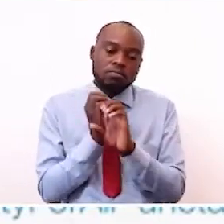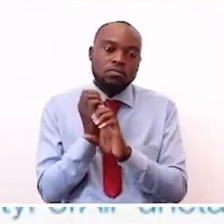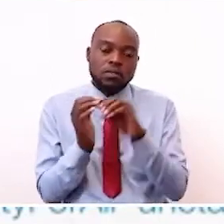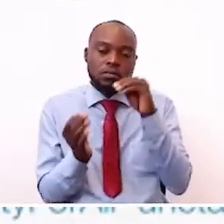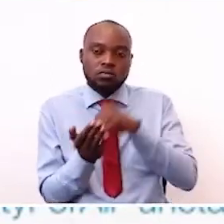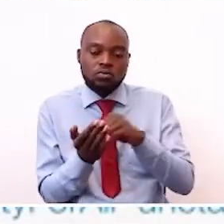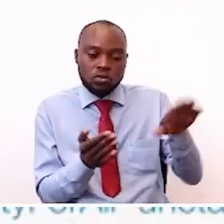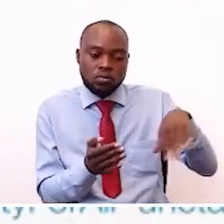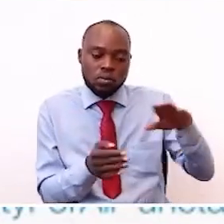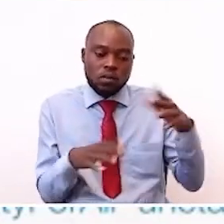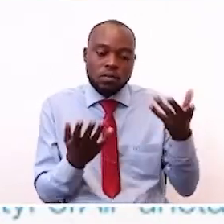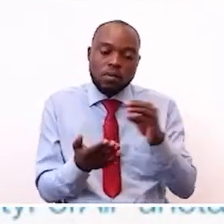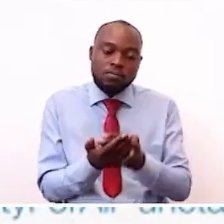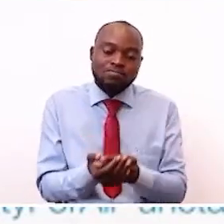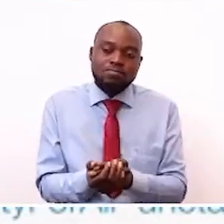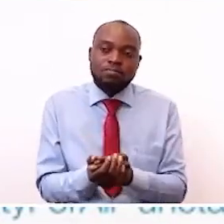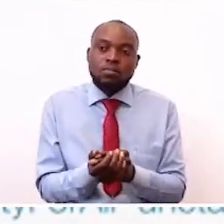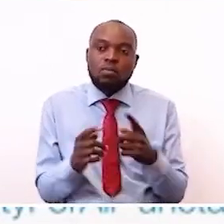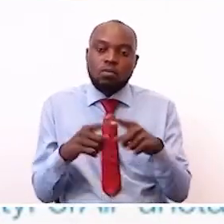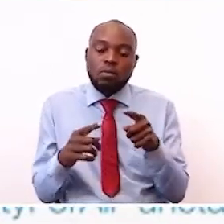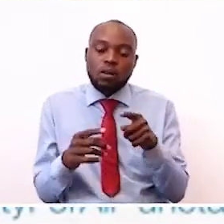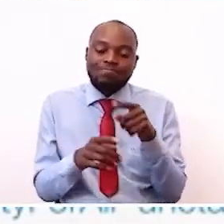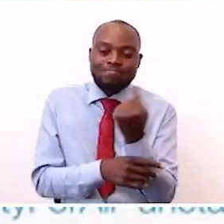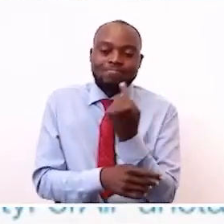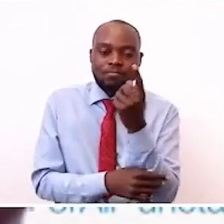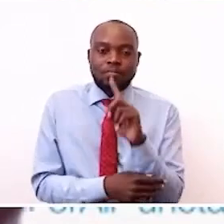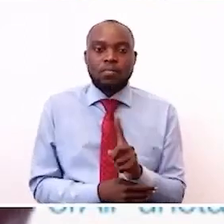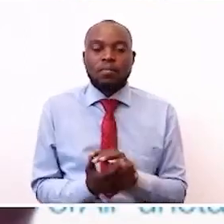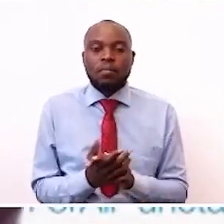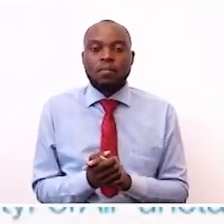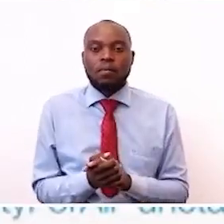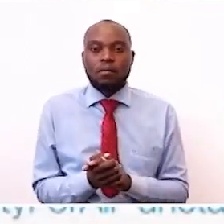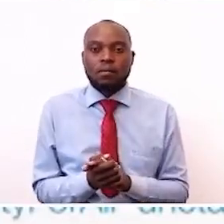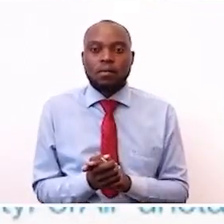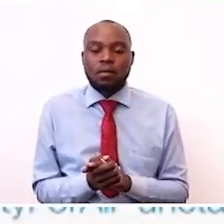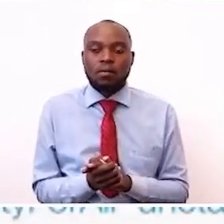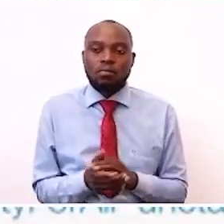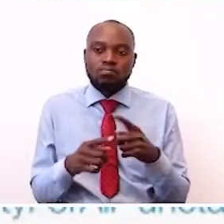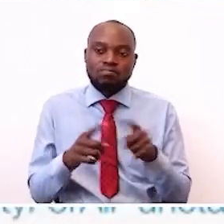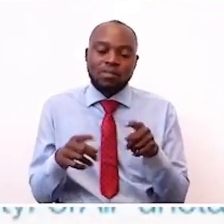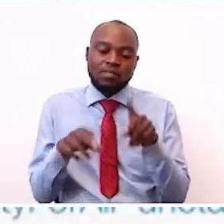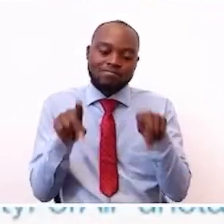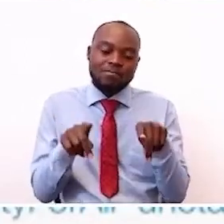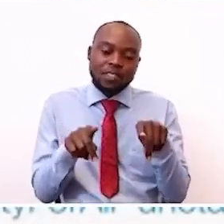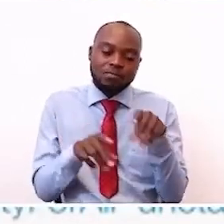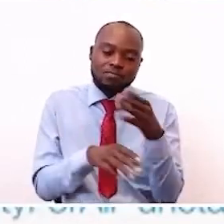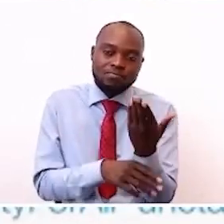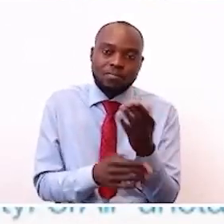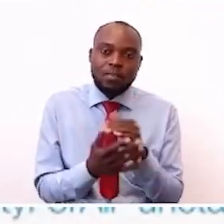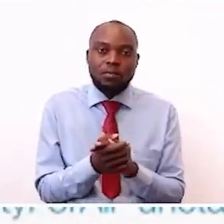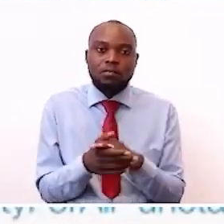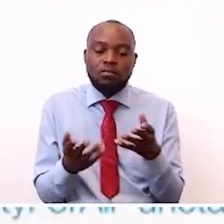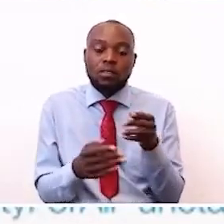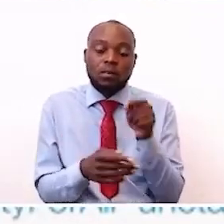space where they can address not only their current debt demands, but their